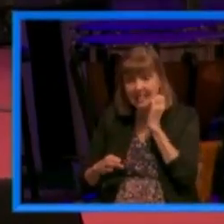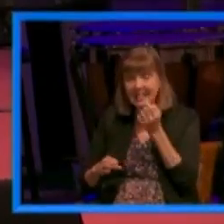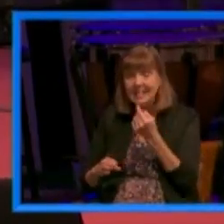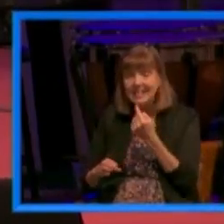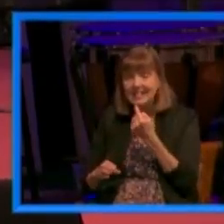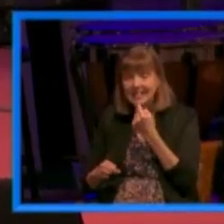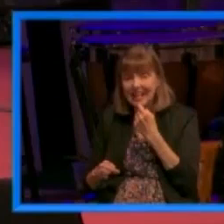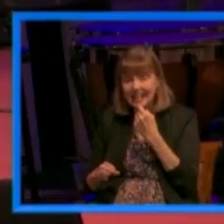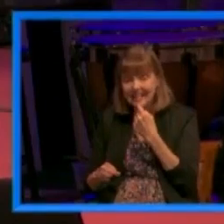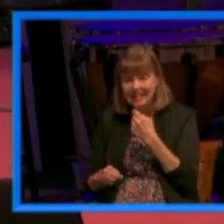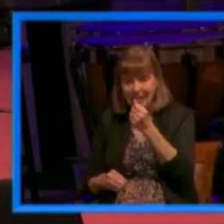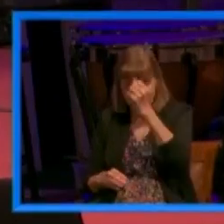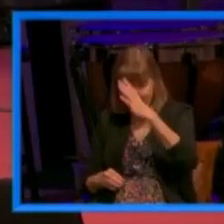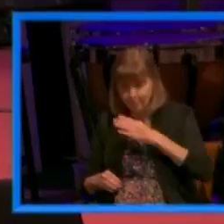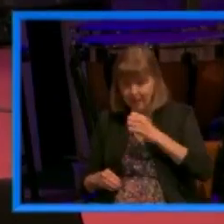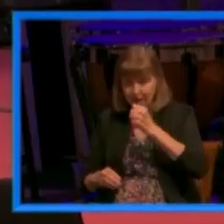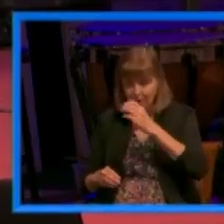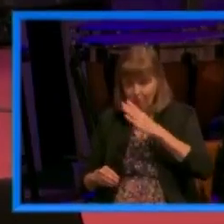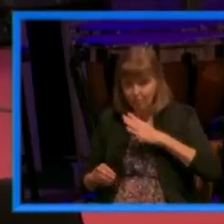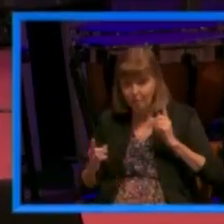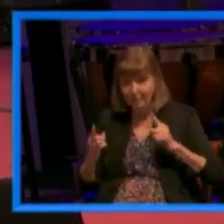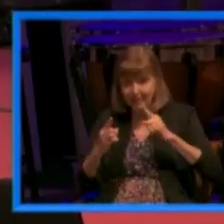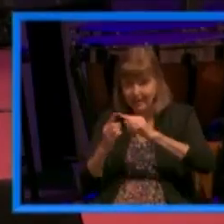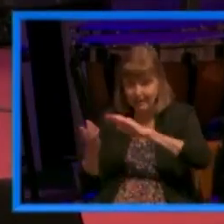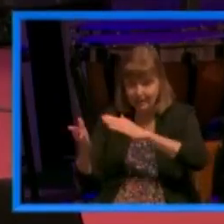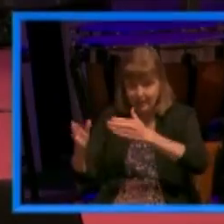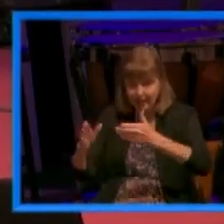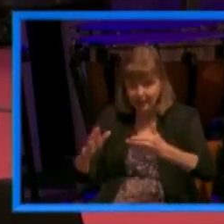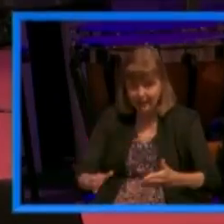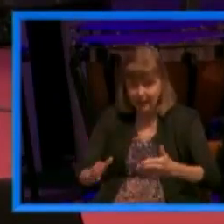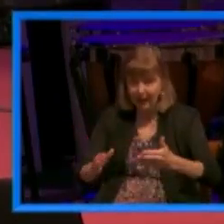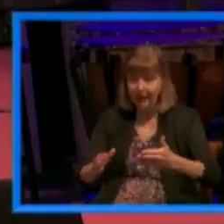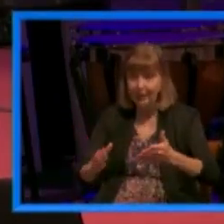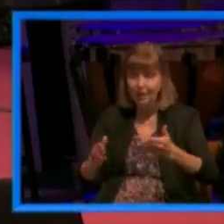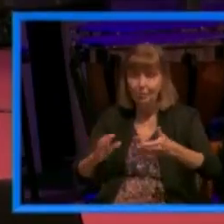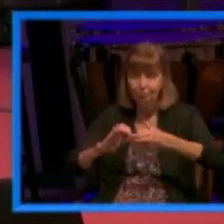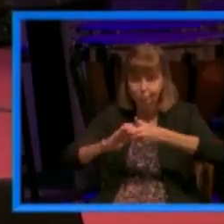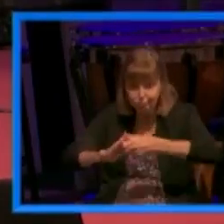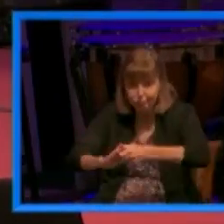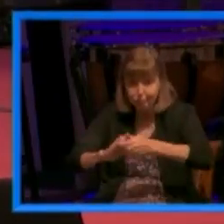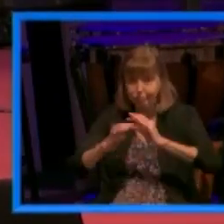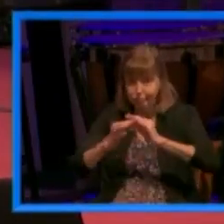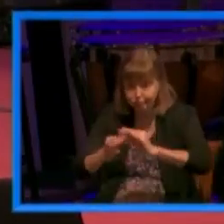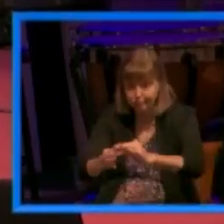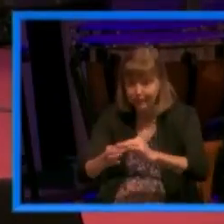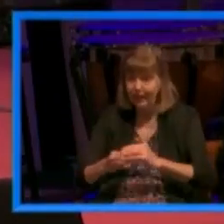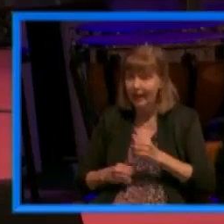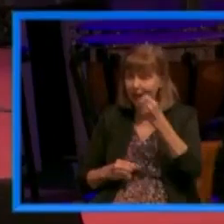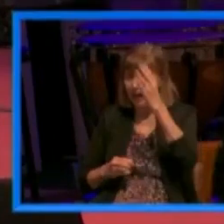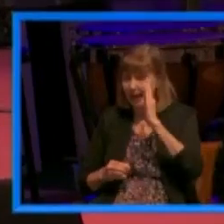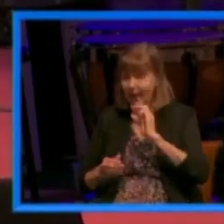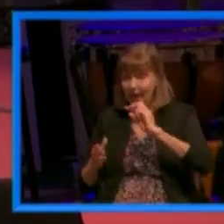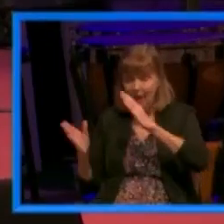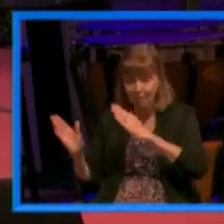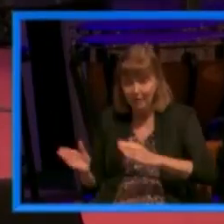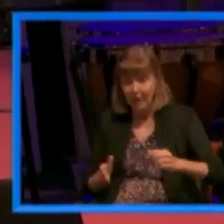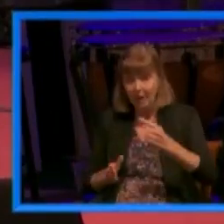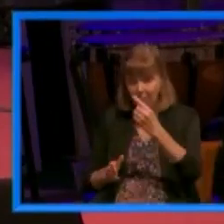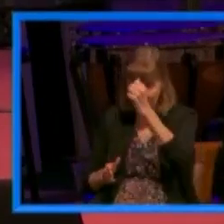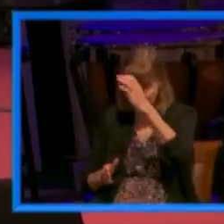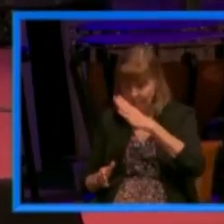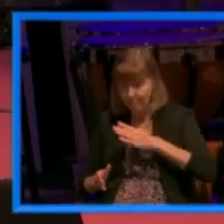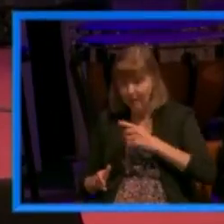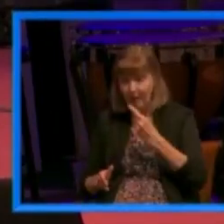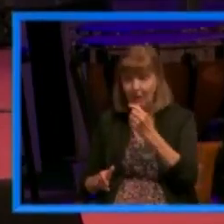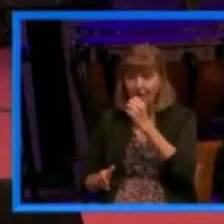Matthew, where Jesus says when they ask him of marriage that it is what he intended for one man and one woman to be together until death. This is sin. It